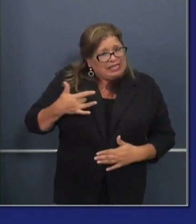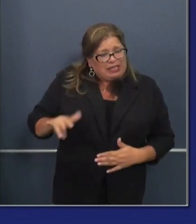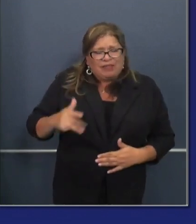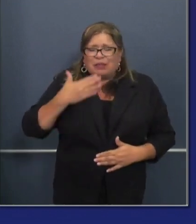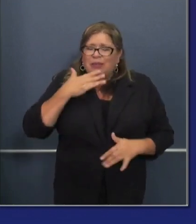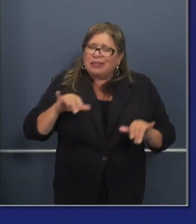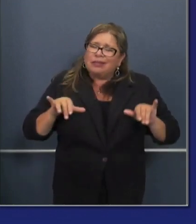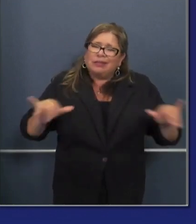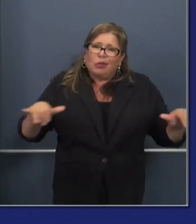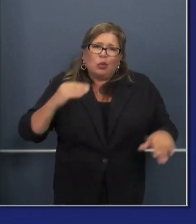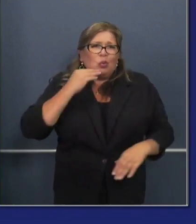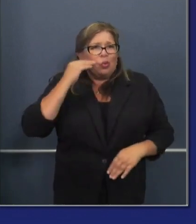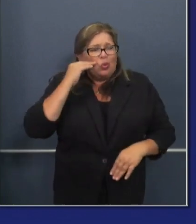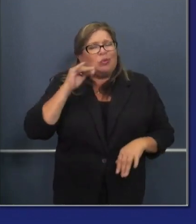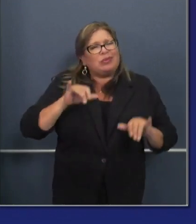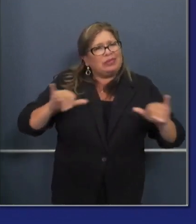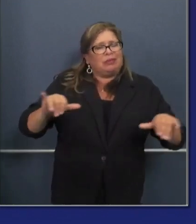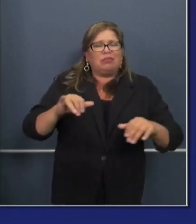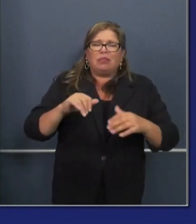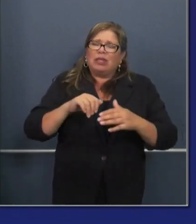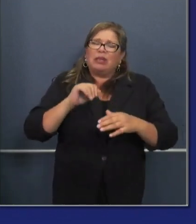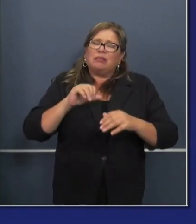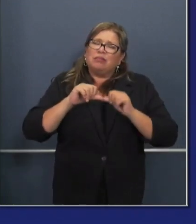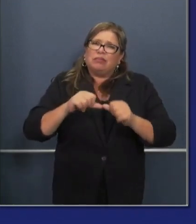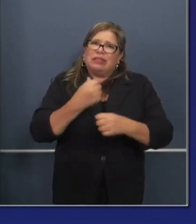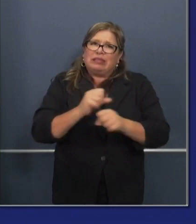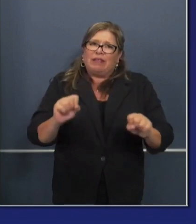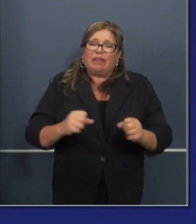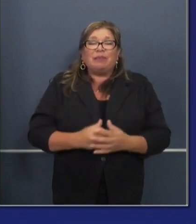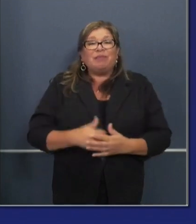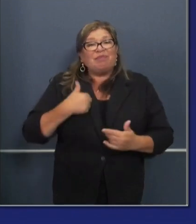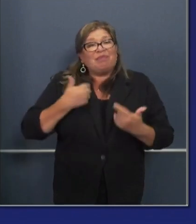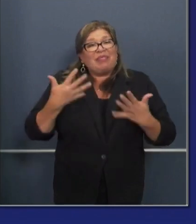stay home. So with that, I'll turn it back to the governor.